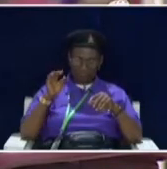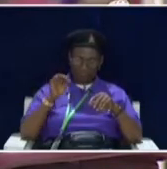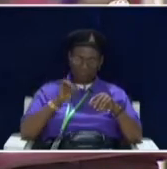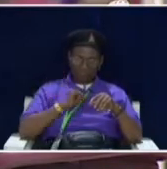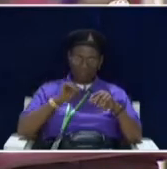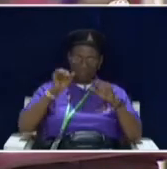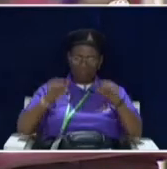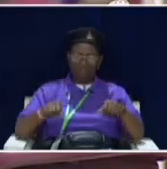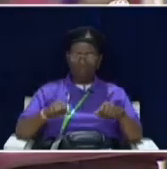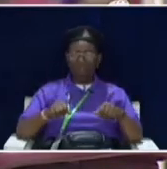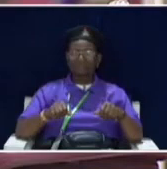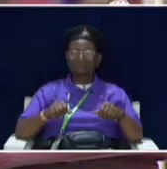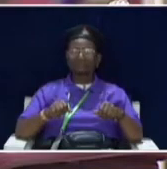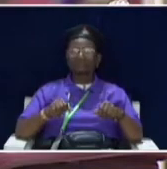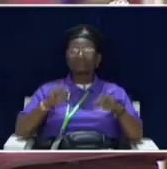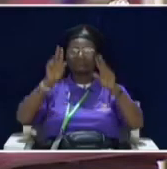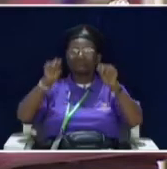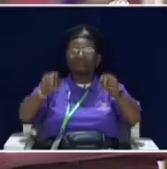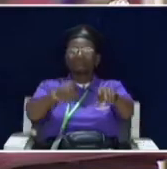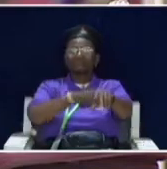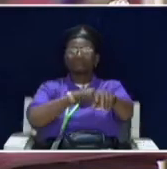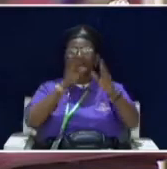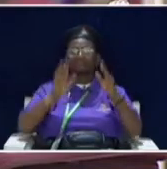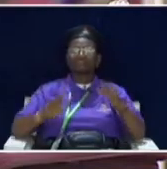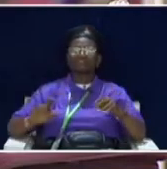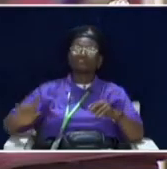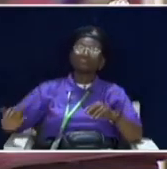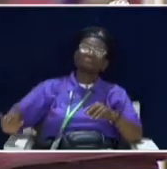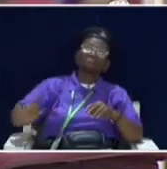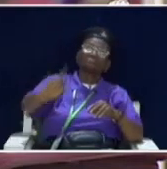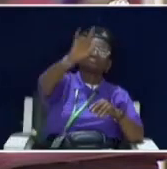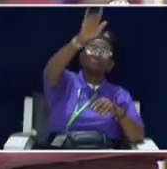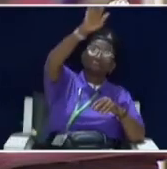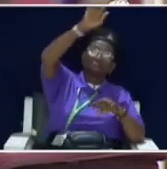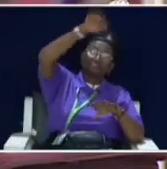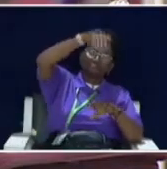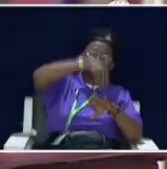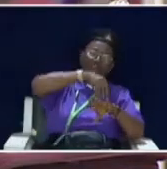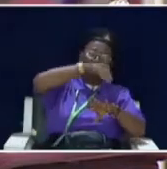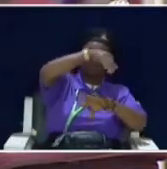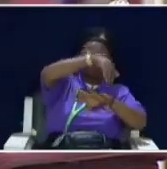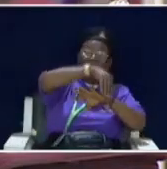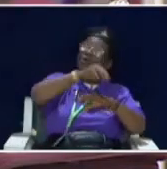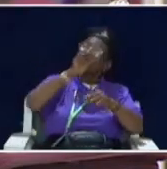no longer fly at night. Mo ò lè fò mọ́ lóru. Oh.